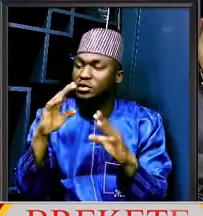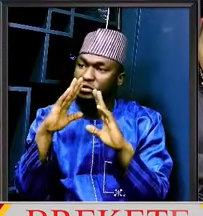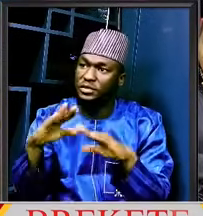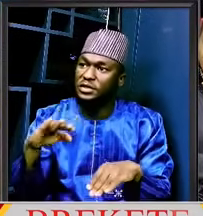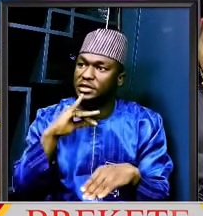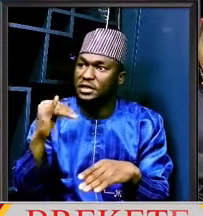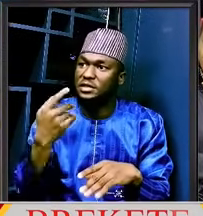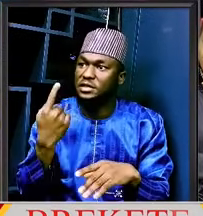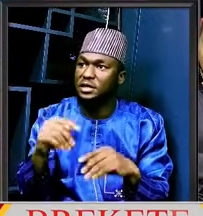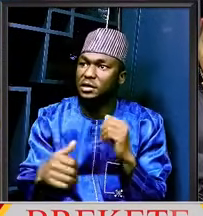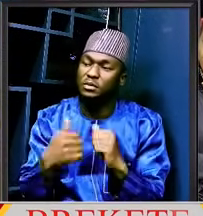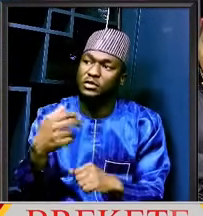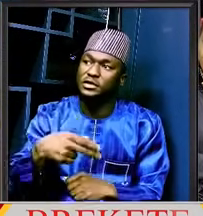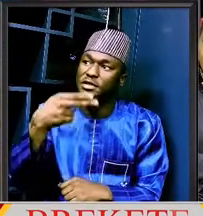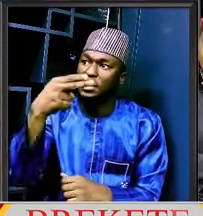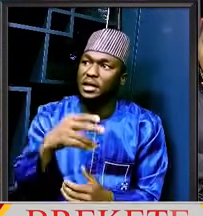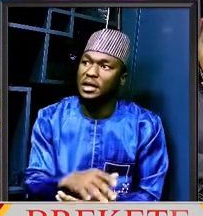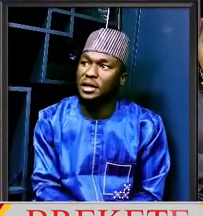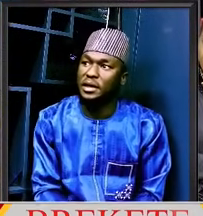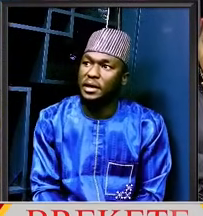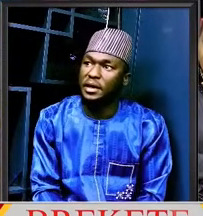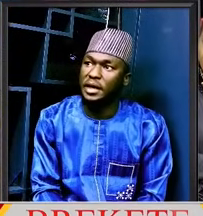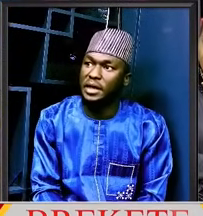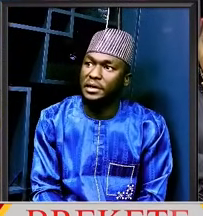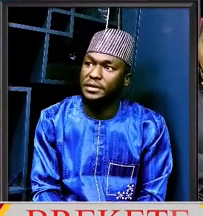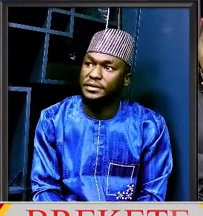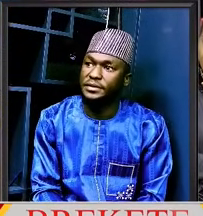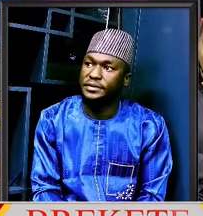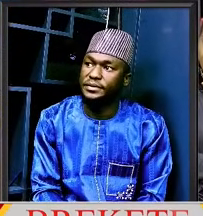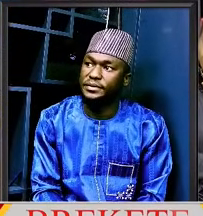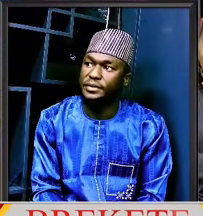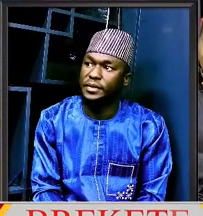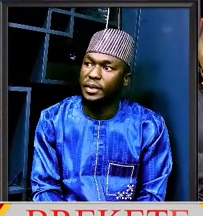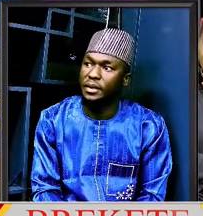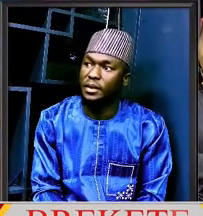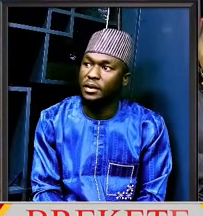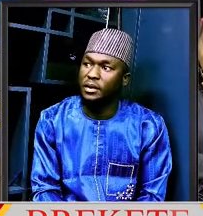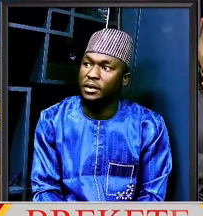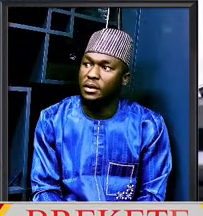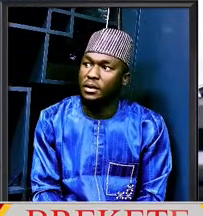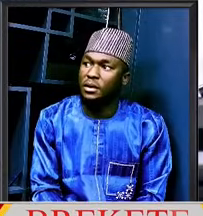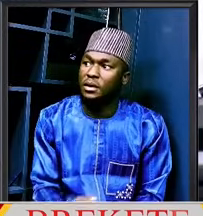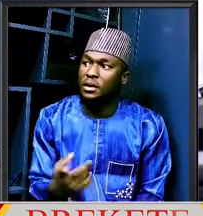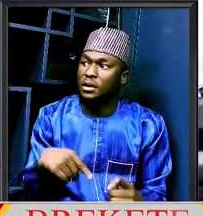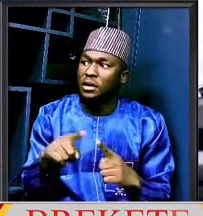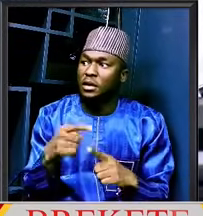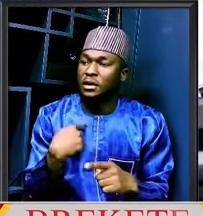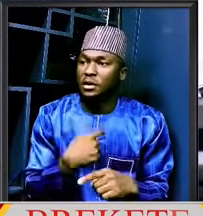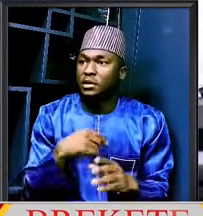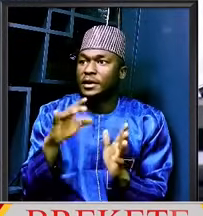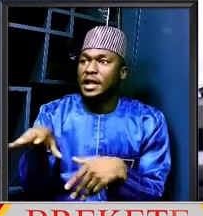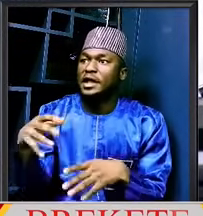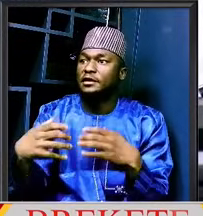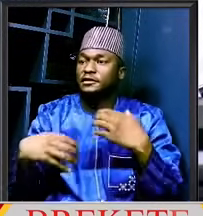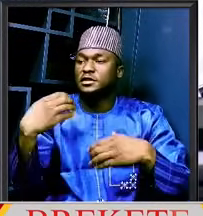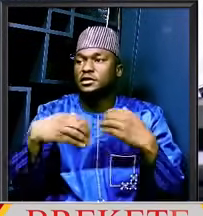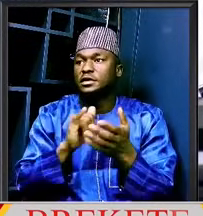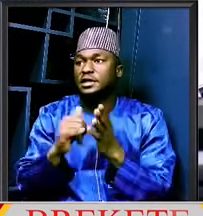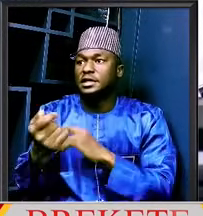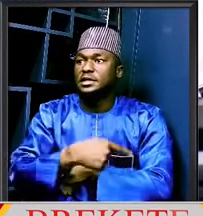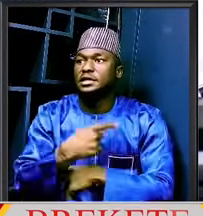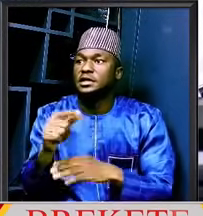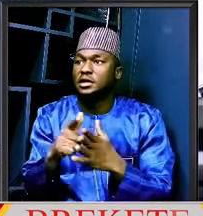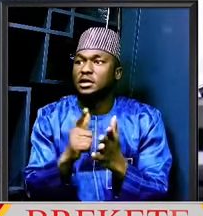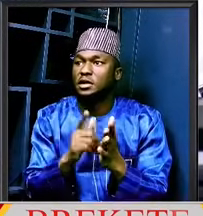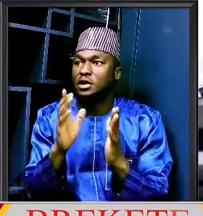paramount thing. So we said, okay, we'll leave court and come and settle at home. So when we even left court that day, the lawyer met me and was telling me